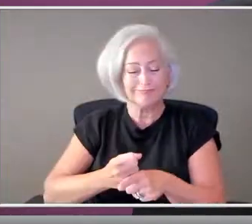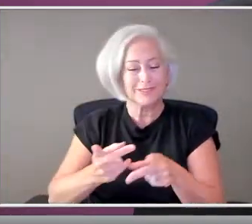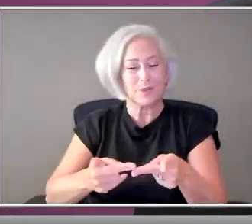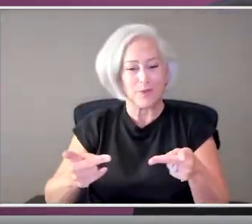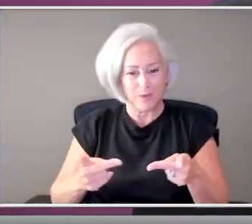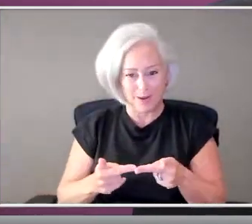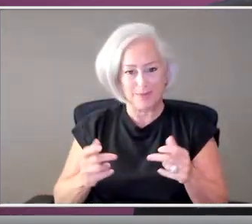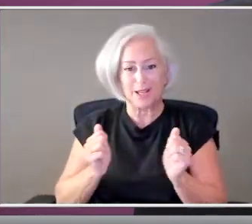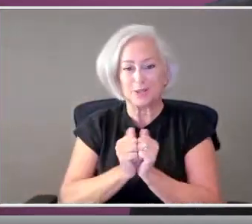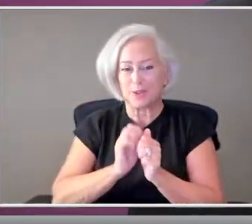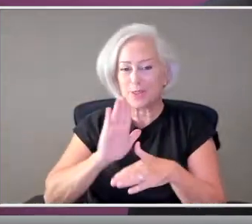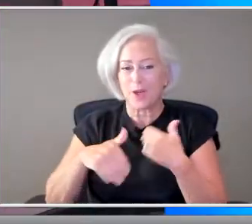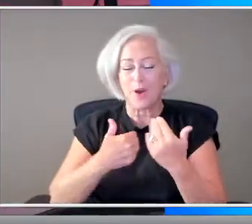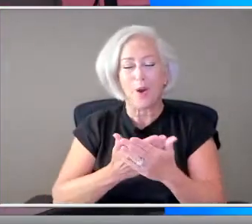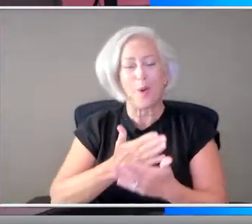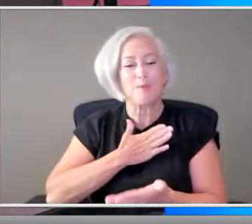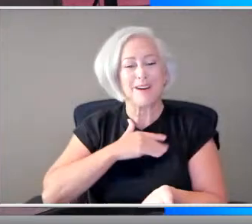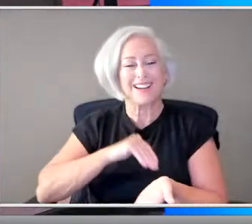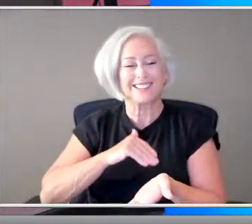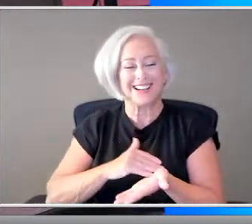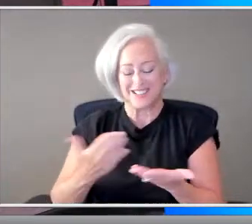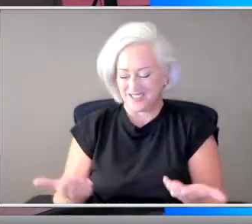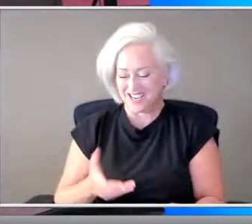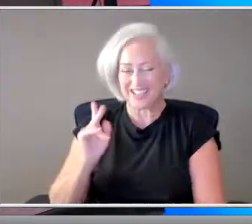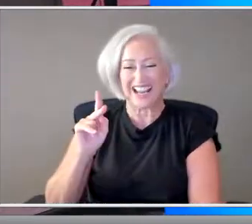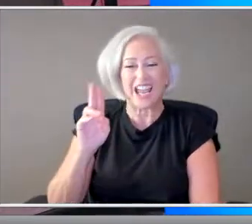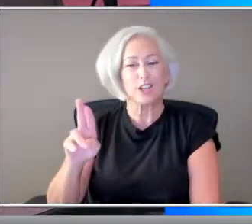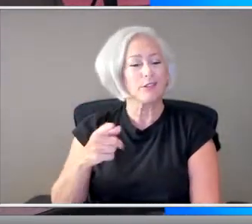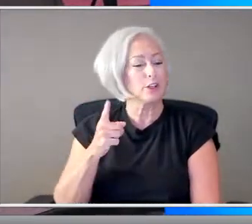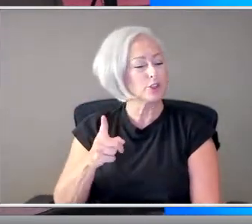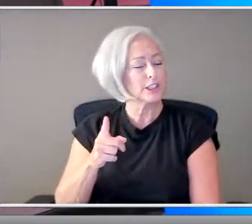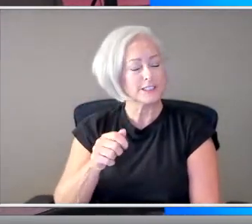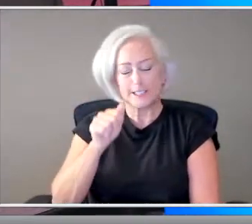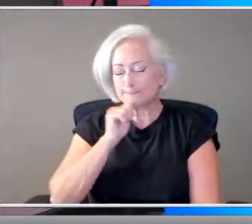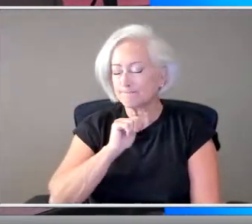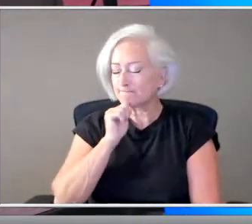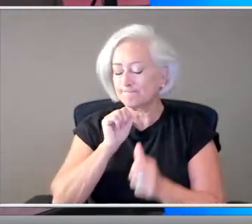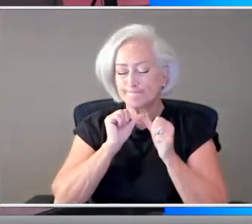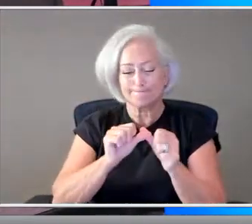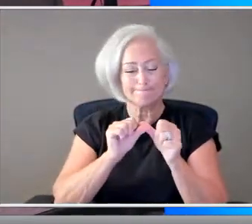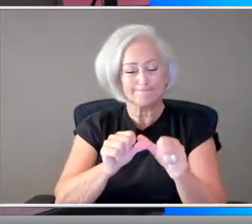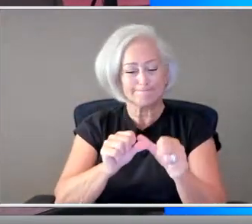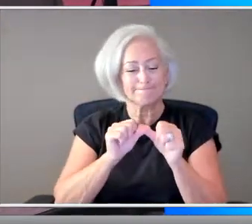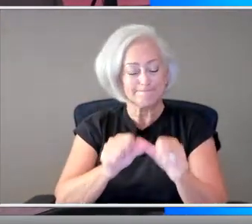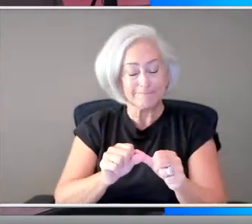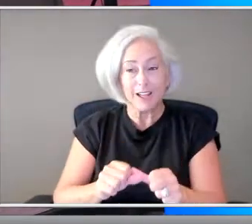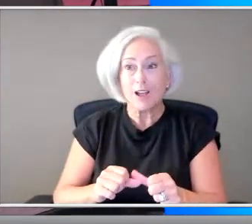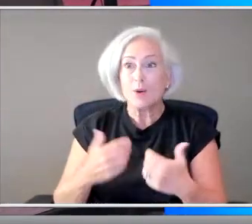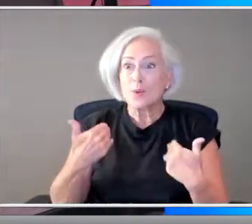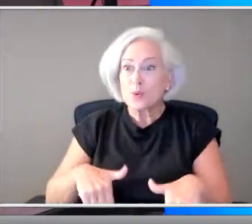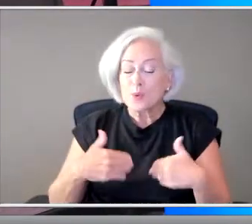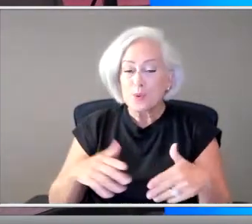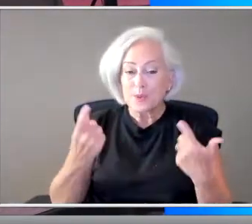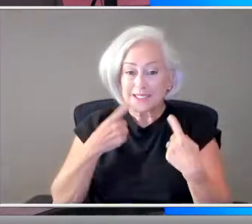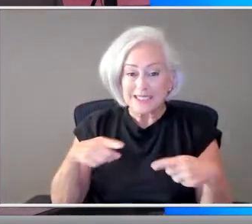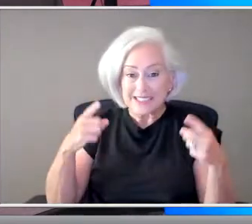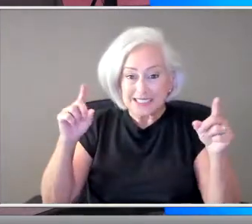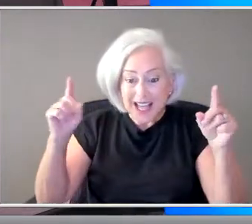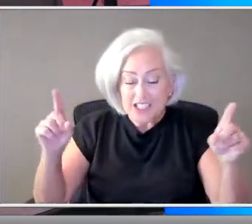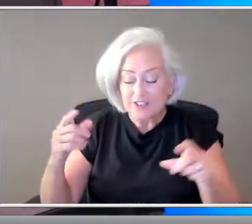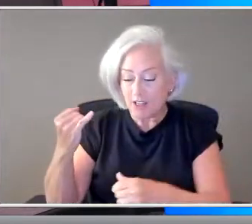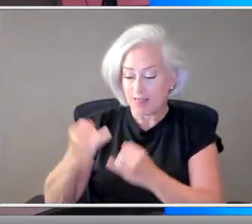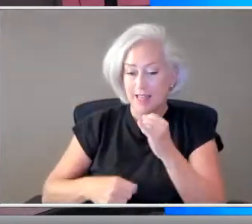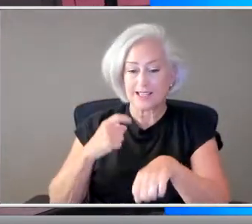here at KU. You're just marching ahead and so successful. When we last had you on the program, you were working on getting your personal